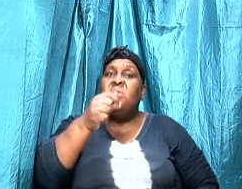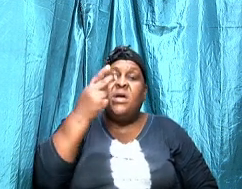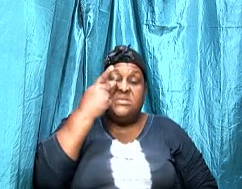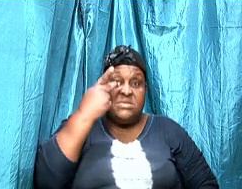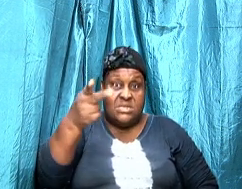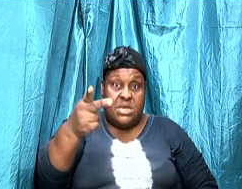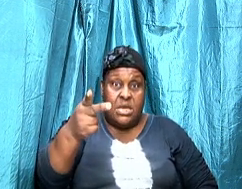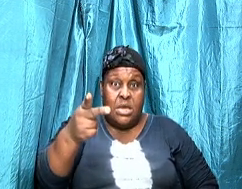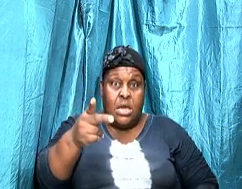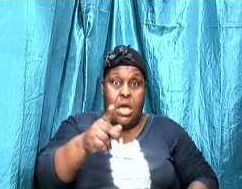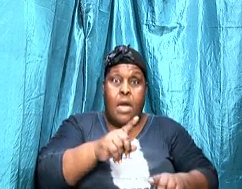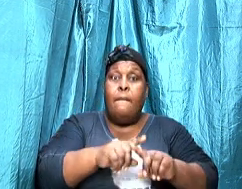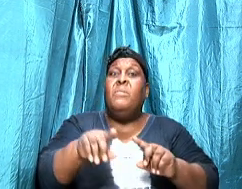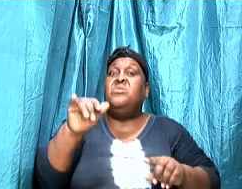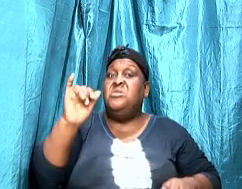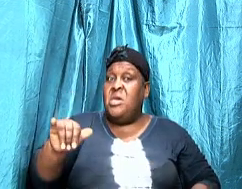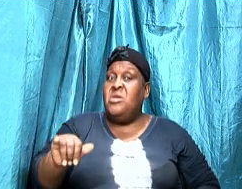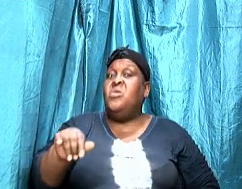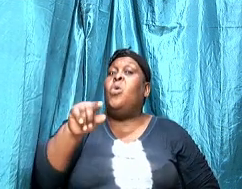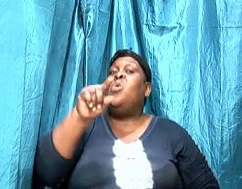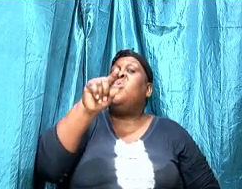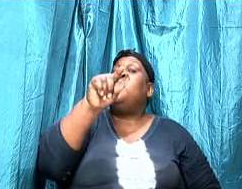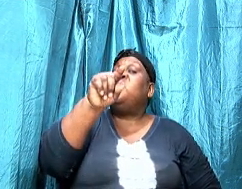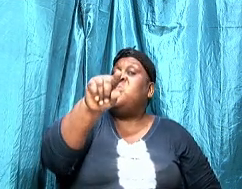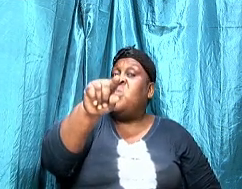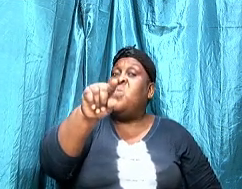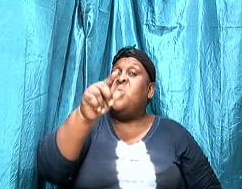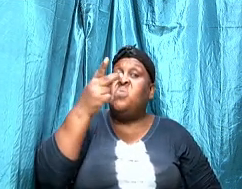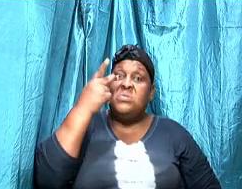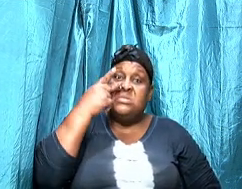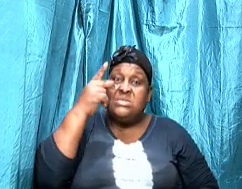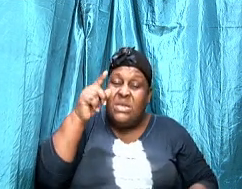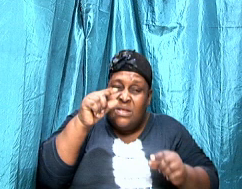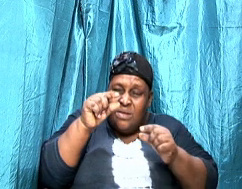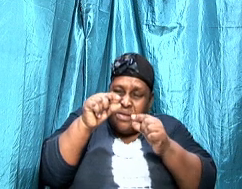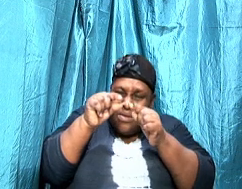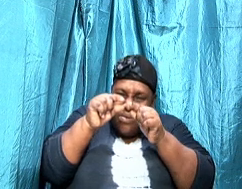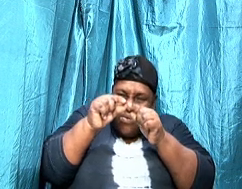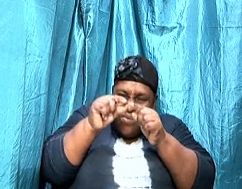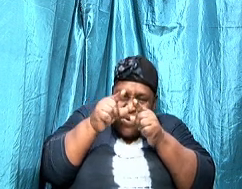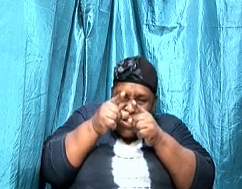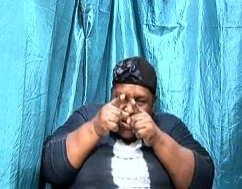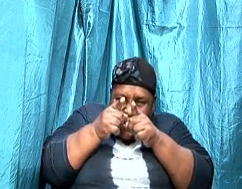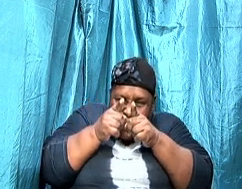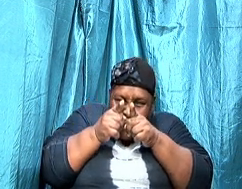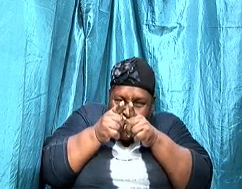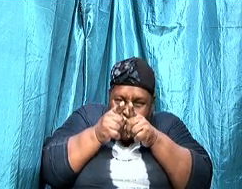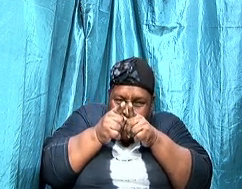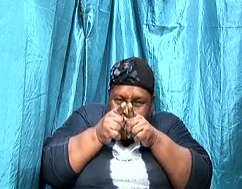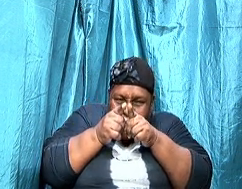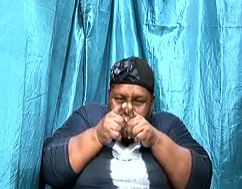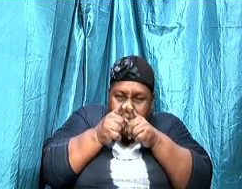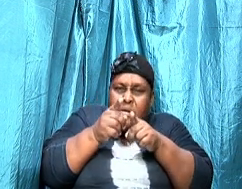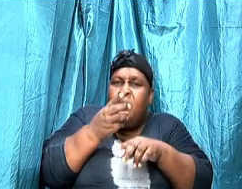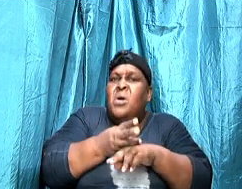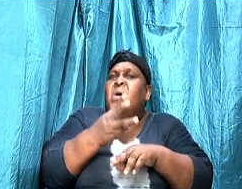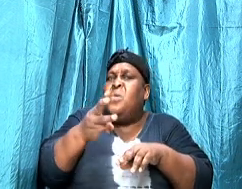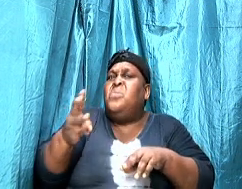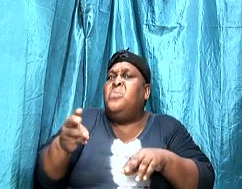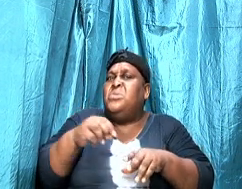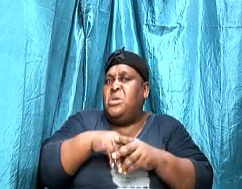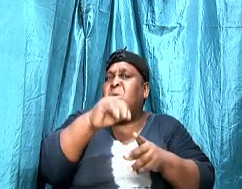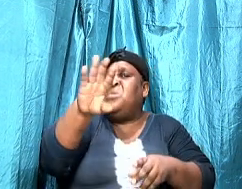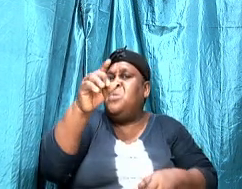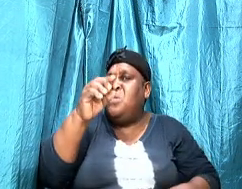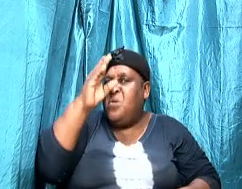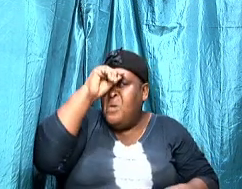but yet still there is a mote or a little speck of wood, you know, in thy brother's eyes,